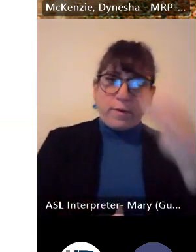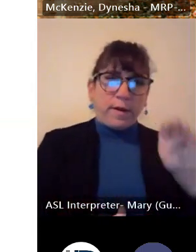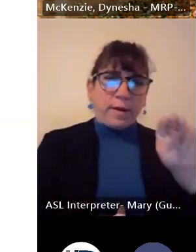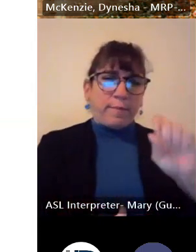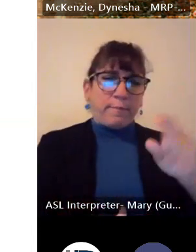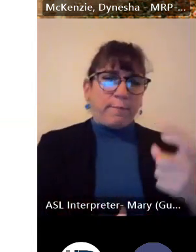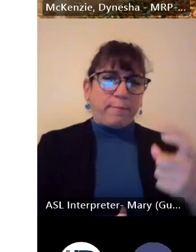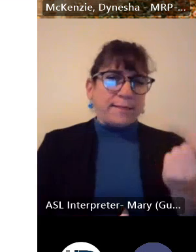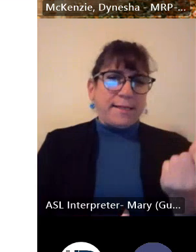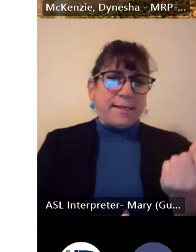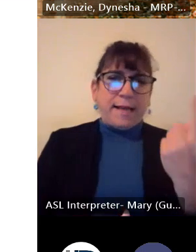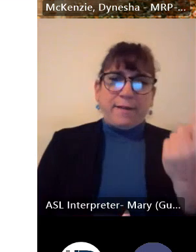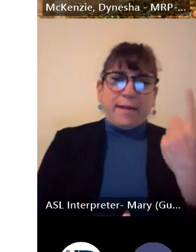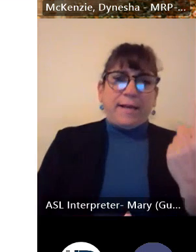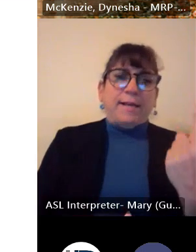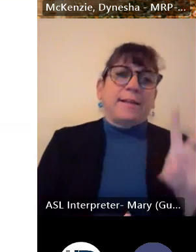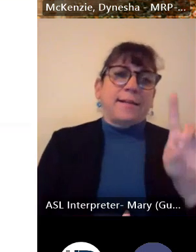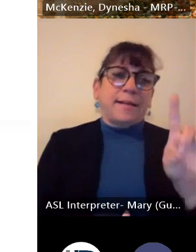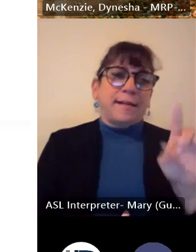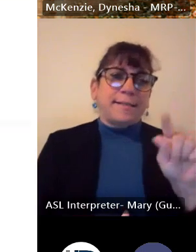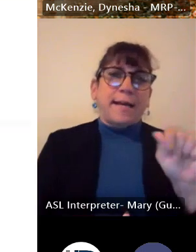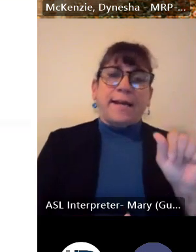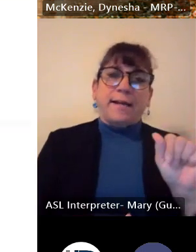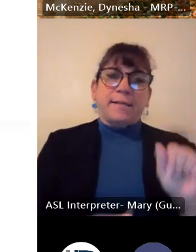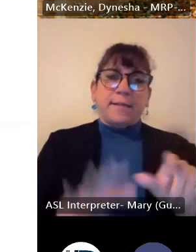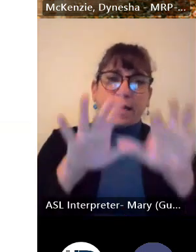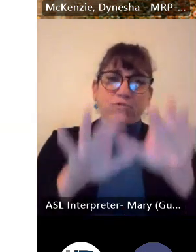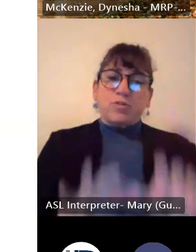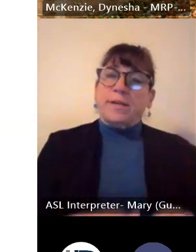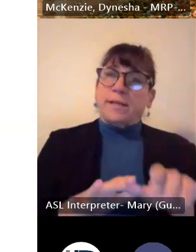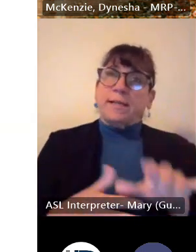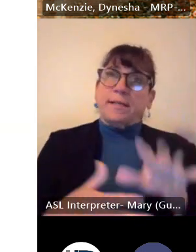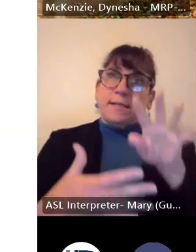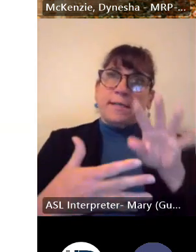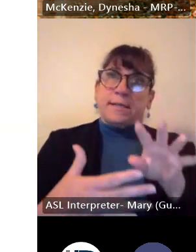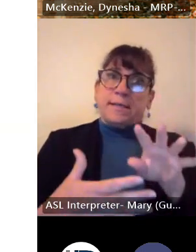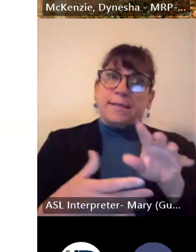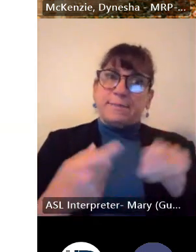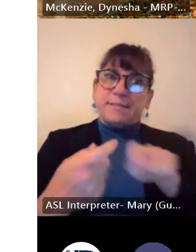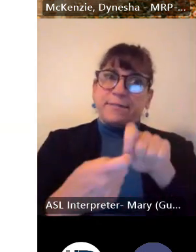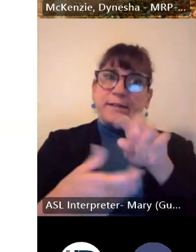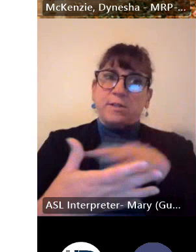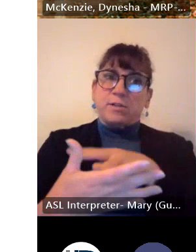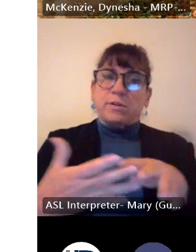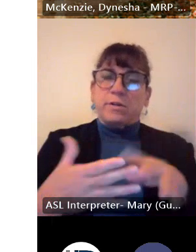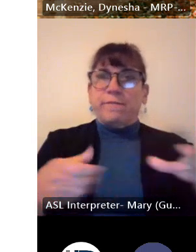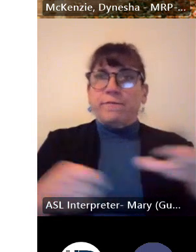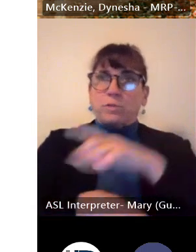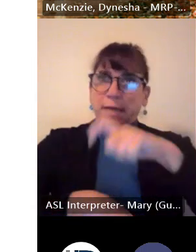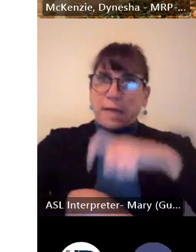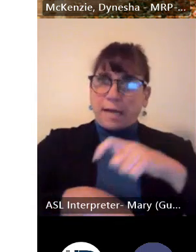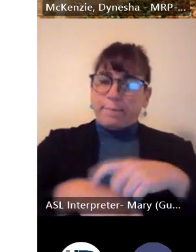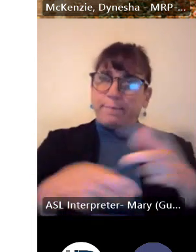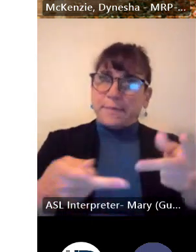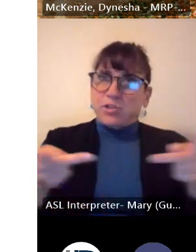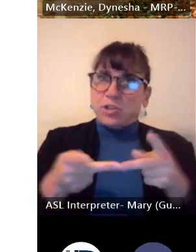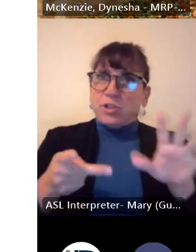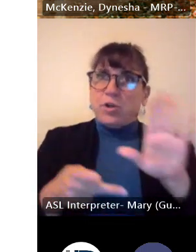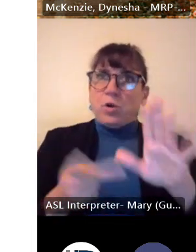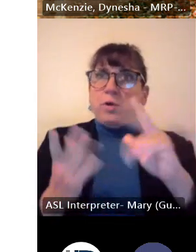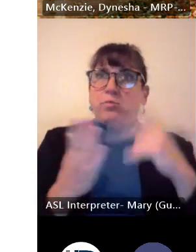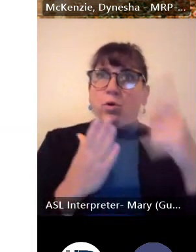data entry, you've got that specific schedule around number of full-time equivalents or positions in your program.